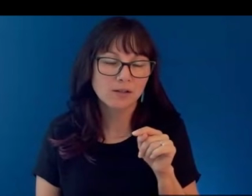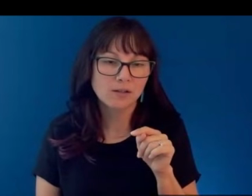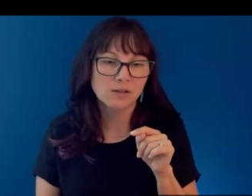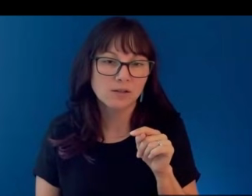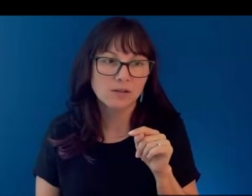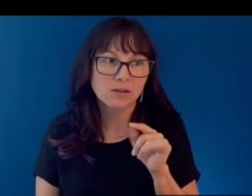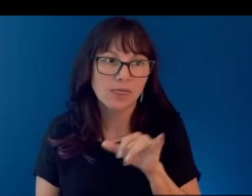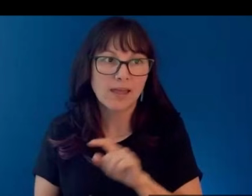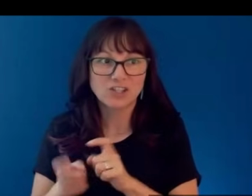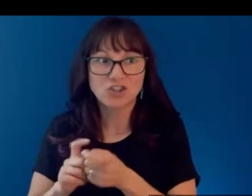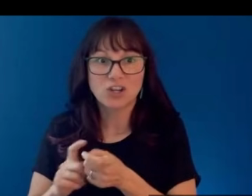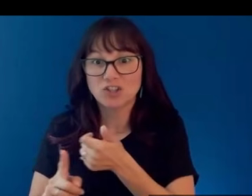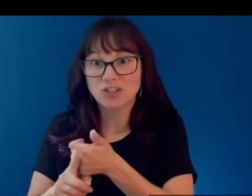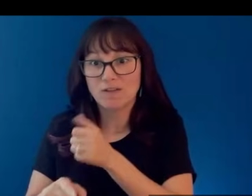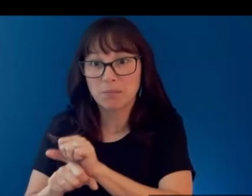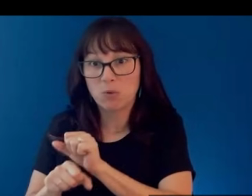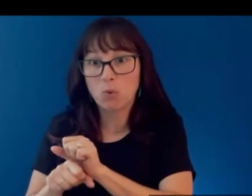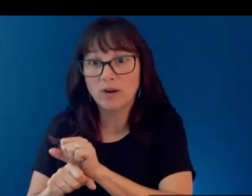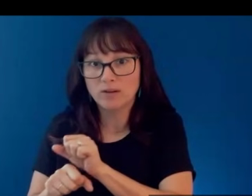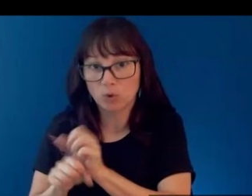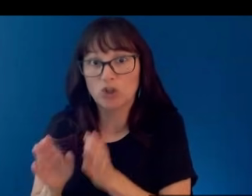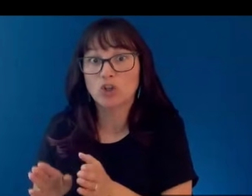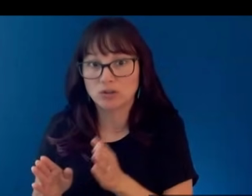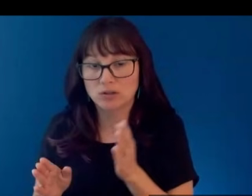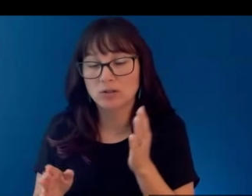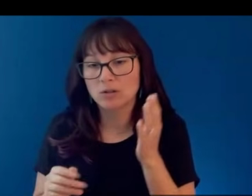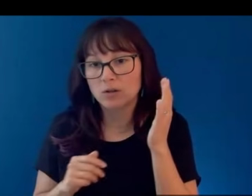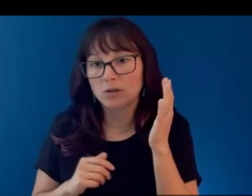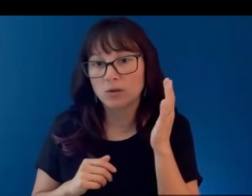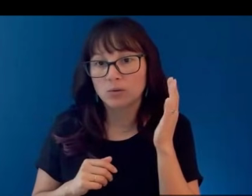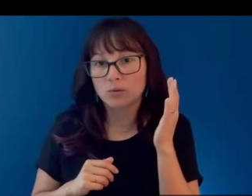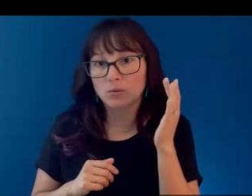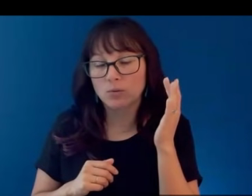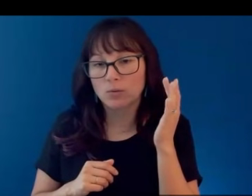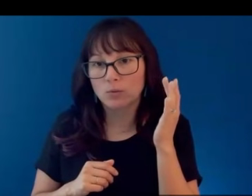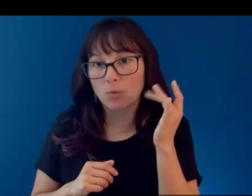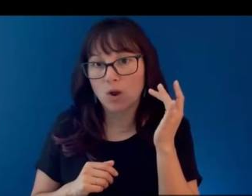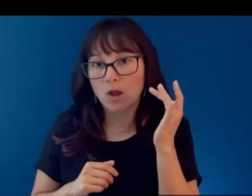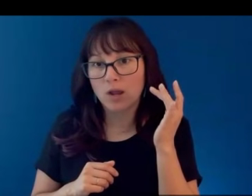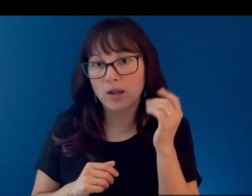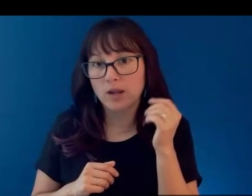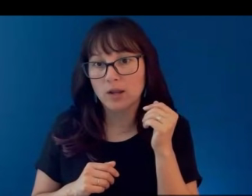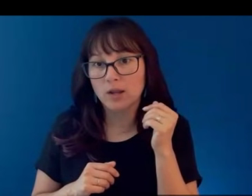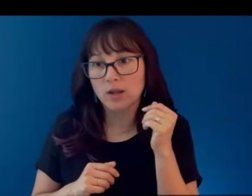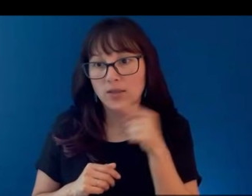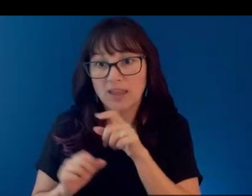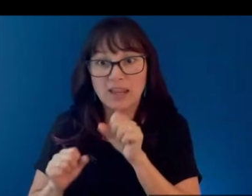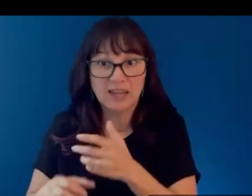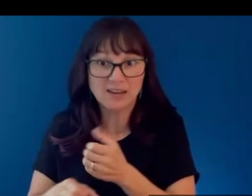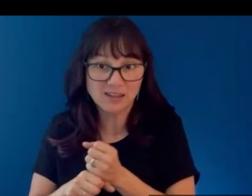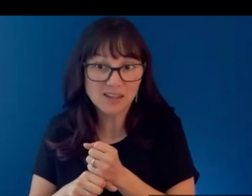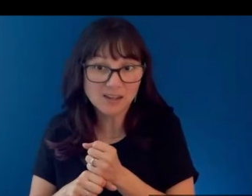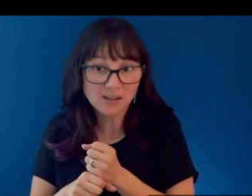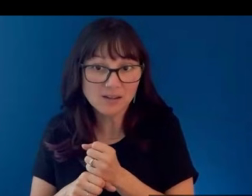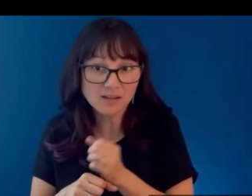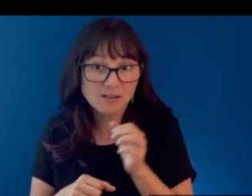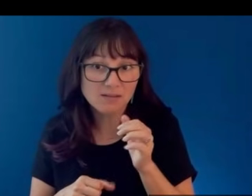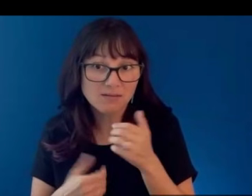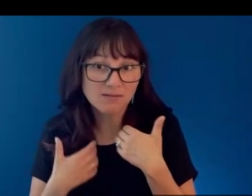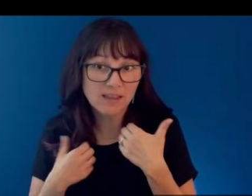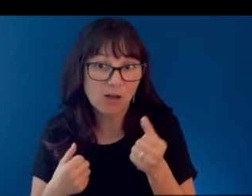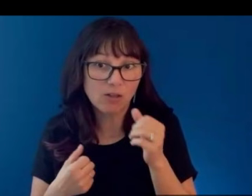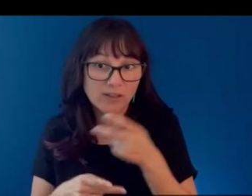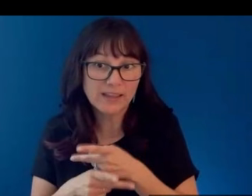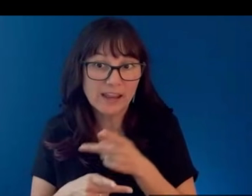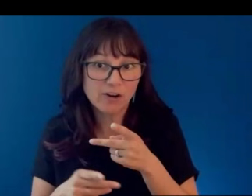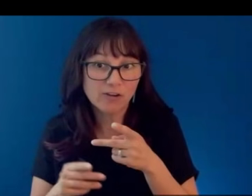self-employed workers because they're no longer limited in access to affordable health care.